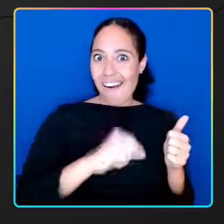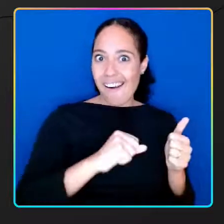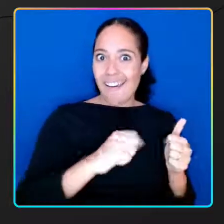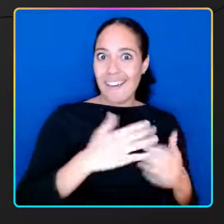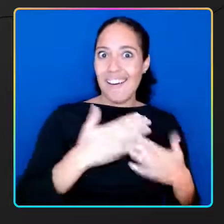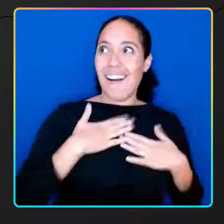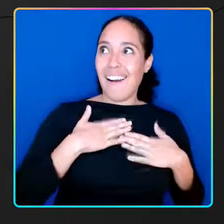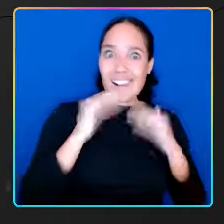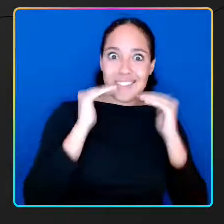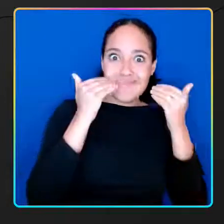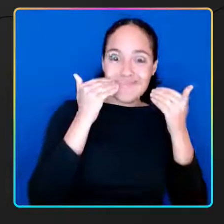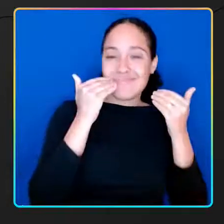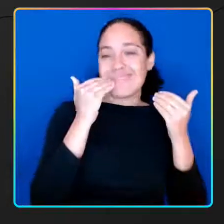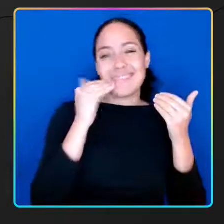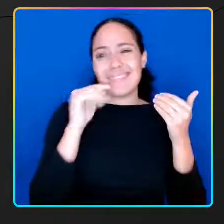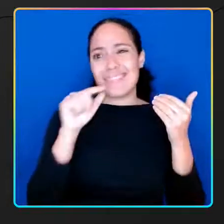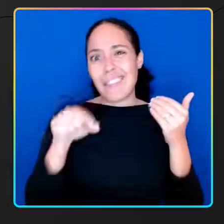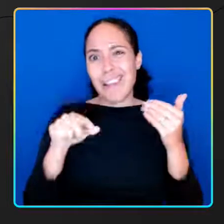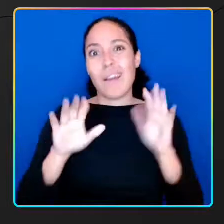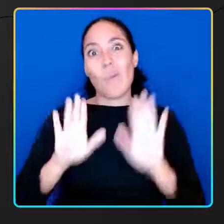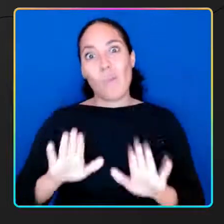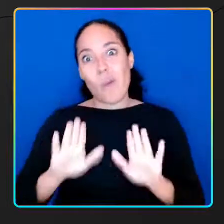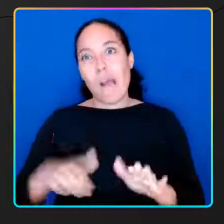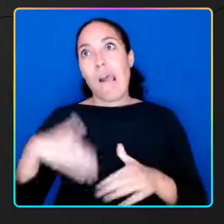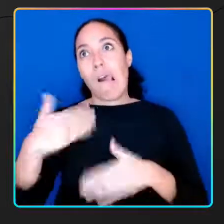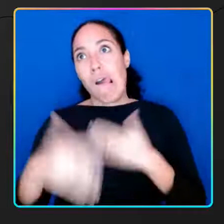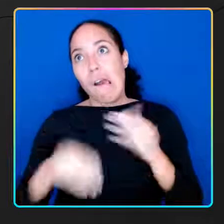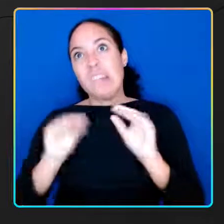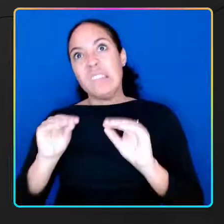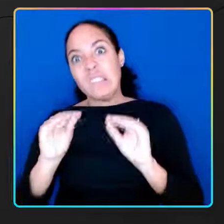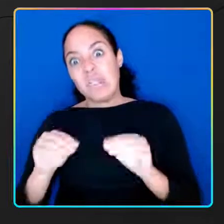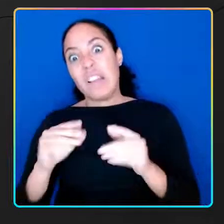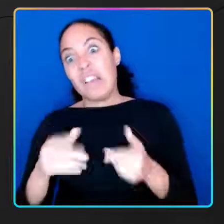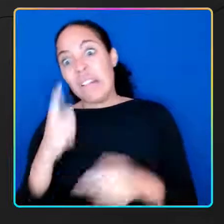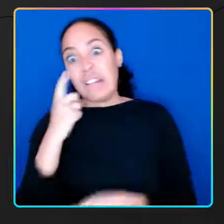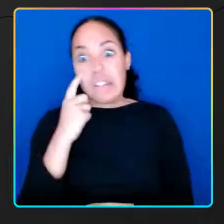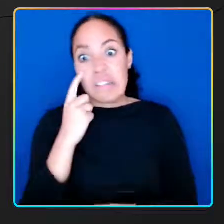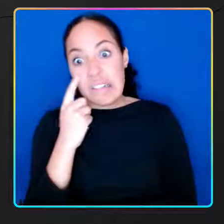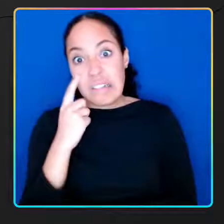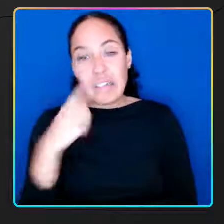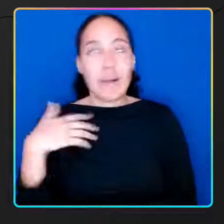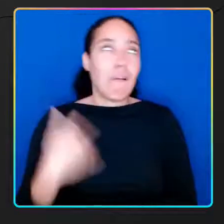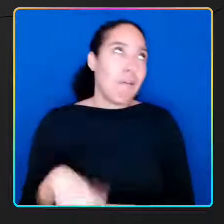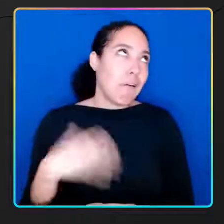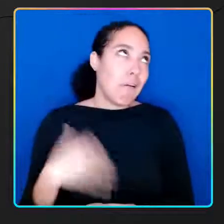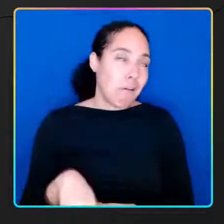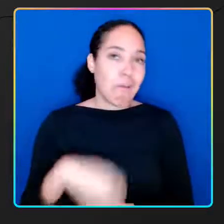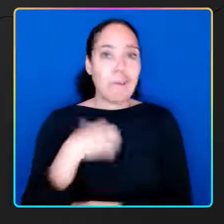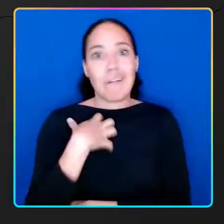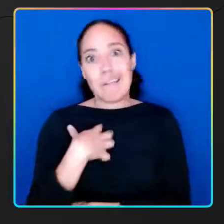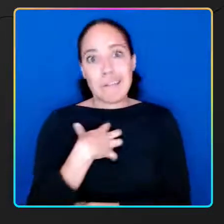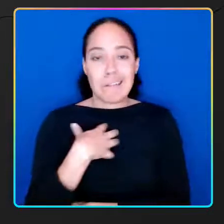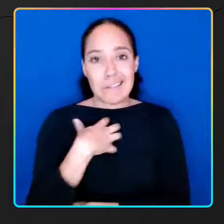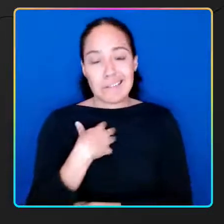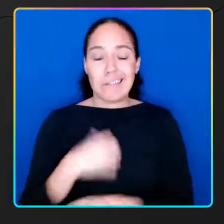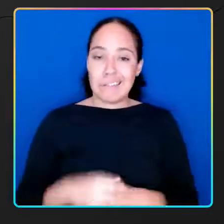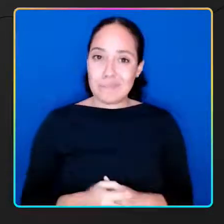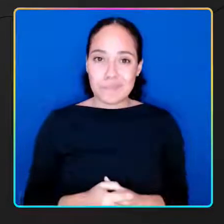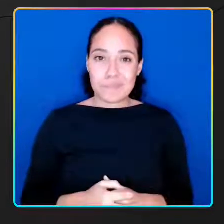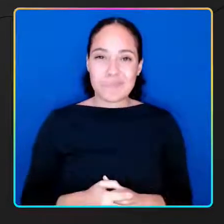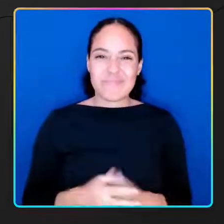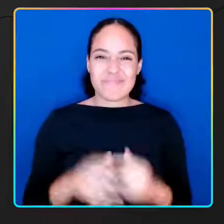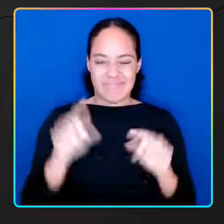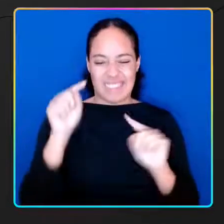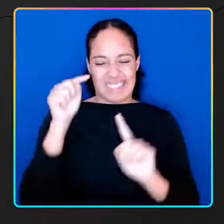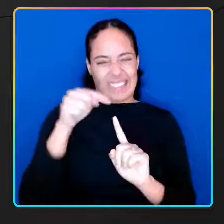and I'll run it overnight, and I'll check it again in the morning, because it just takes 5 or 6 hours to run